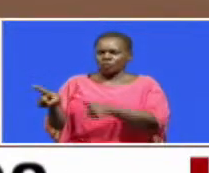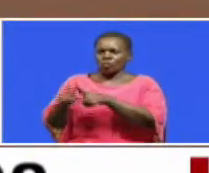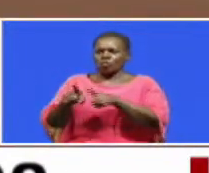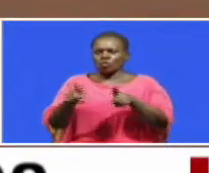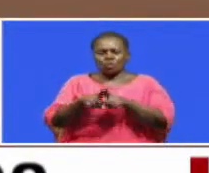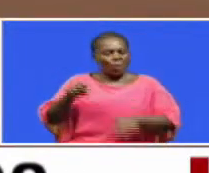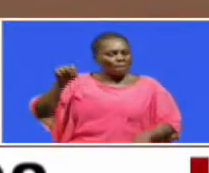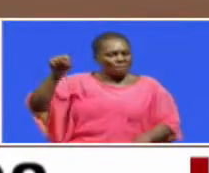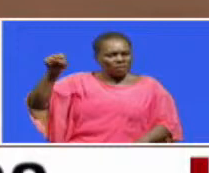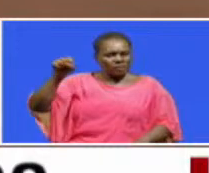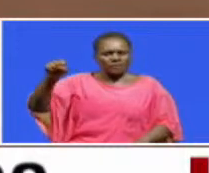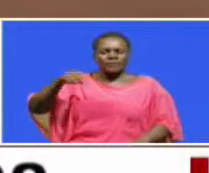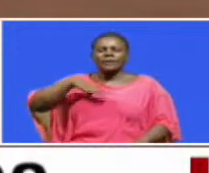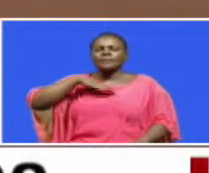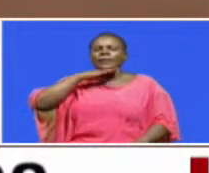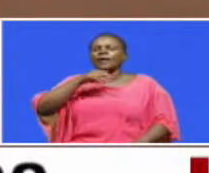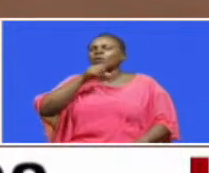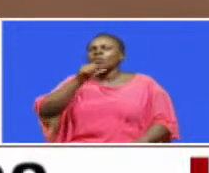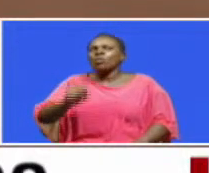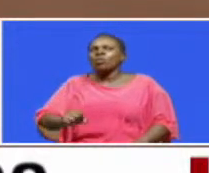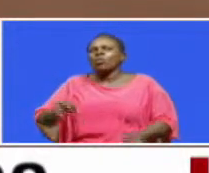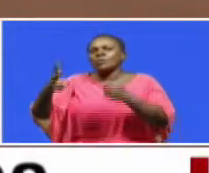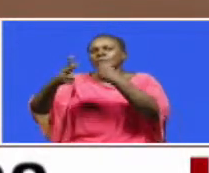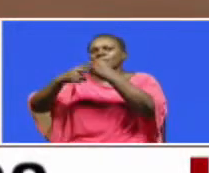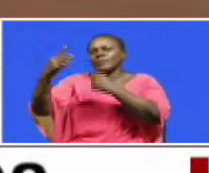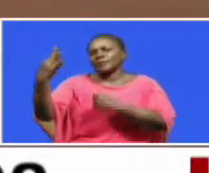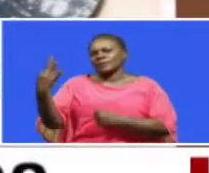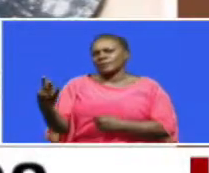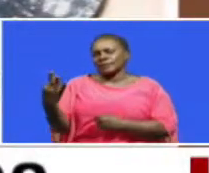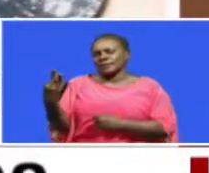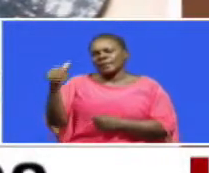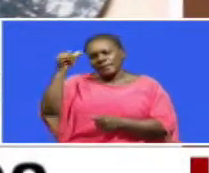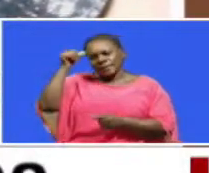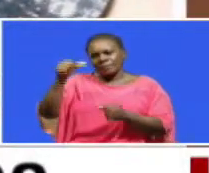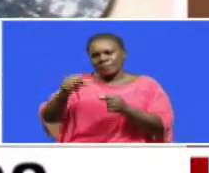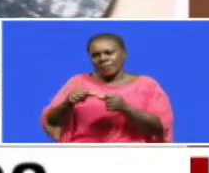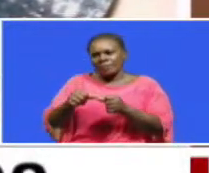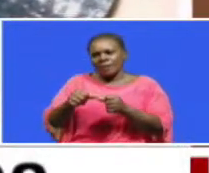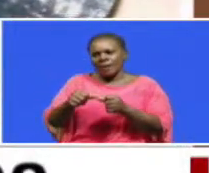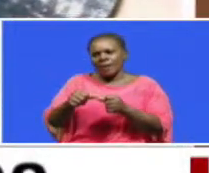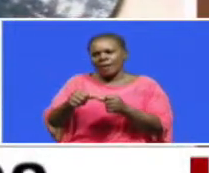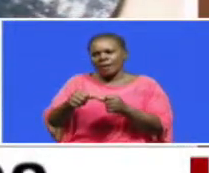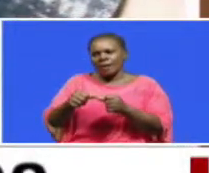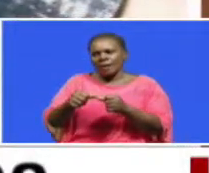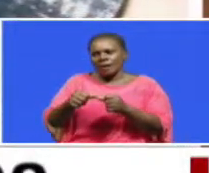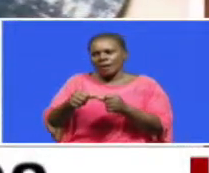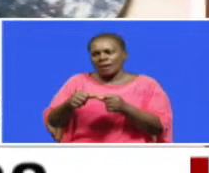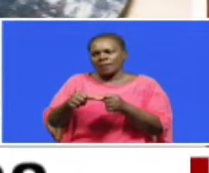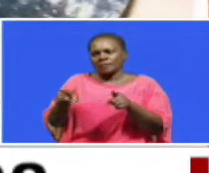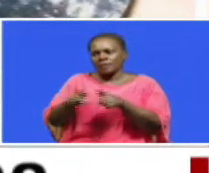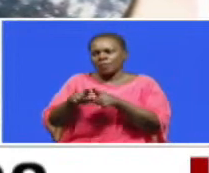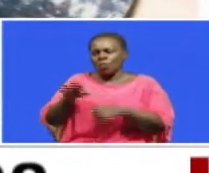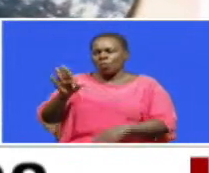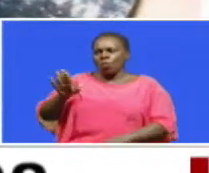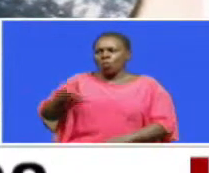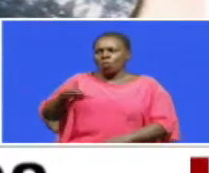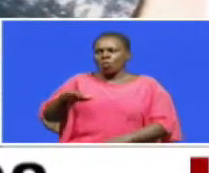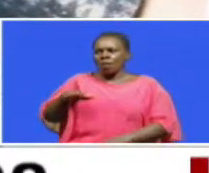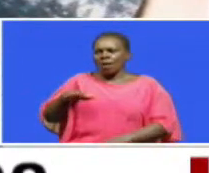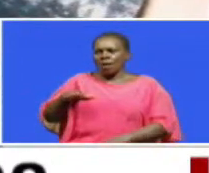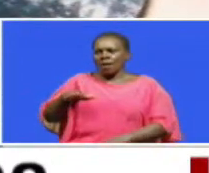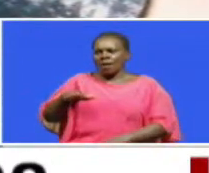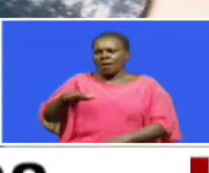a politician, died at the age of 73. She is remembered for being a trailblazer and a woman of